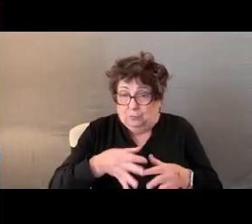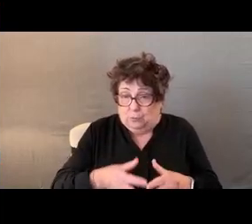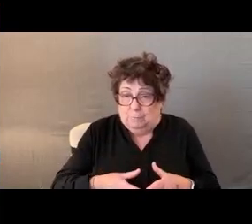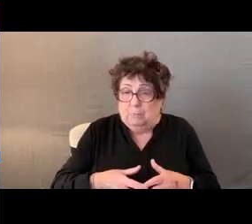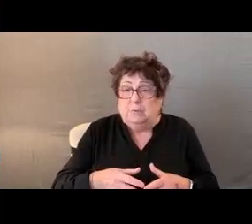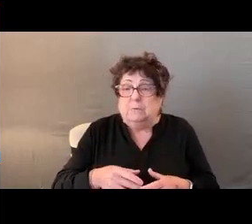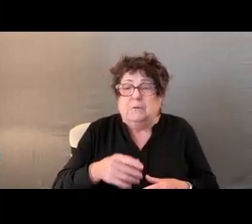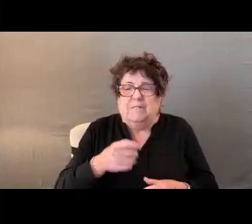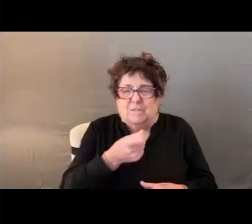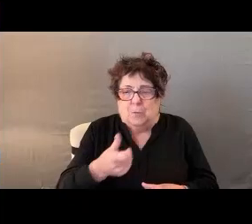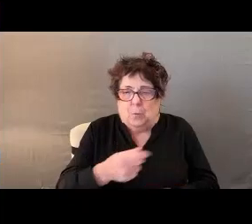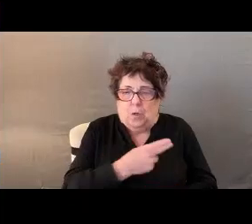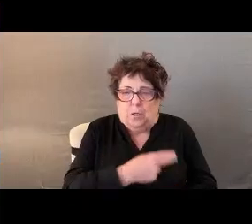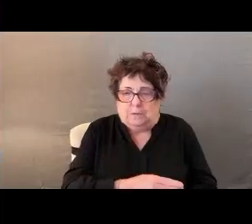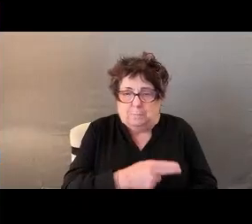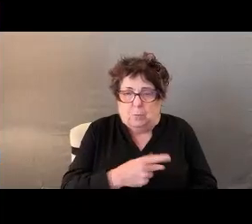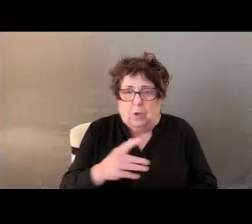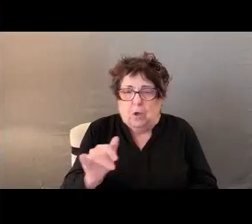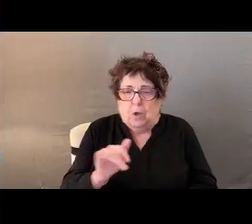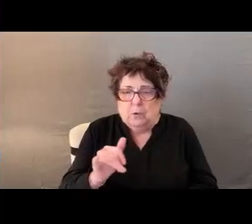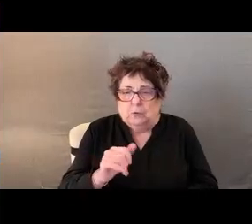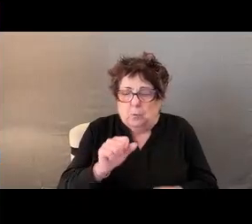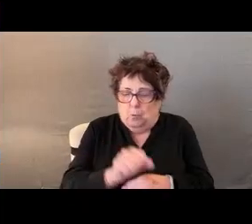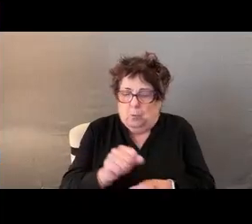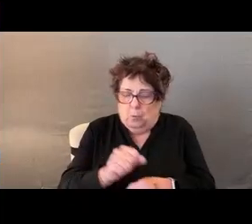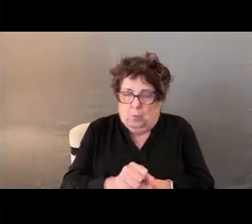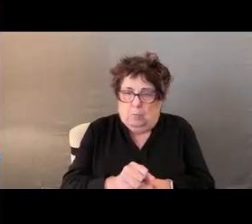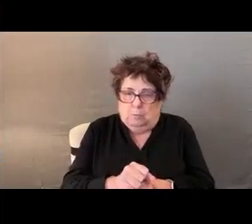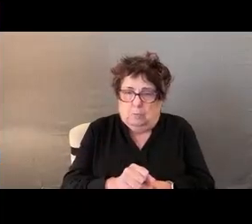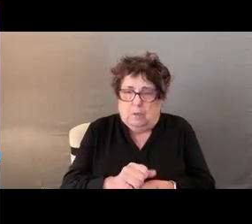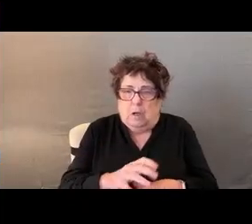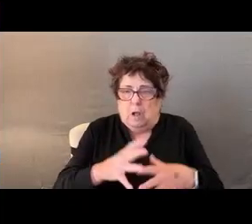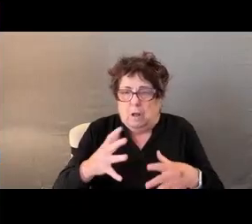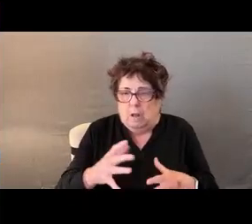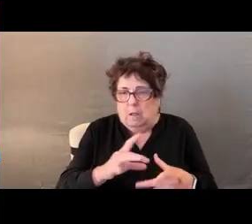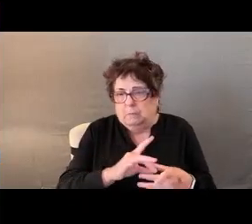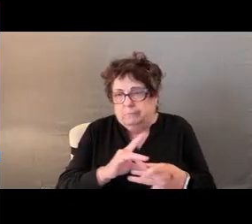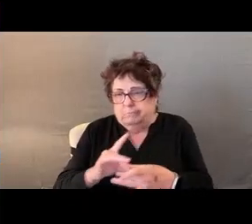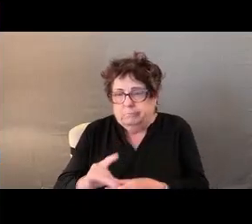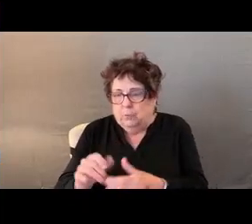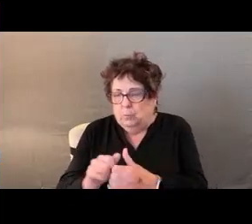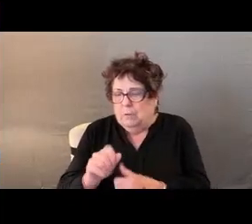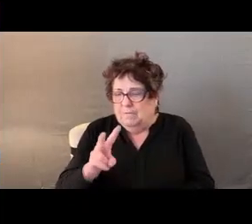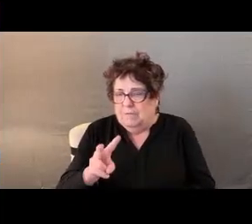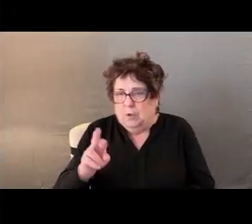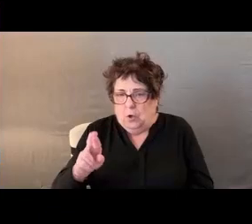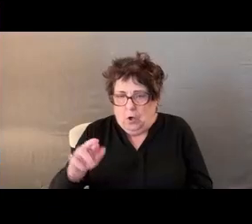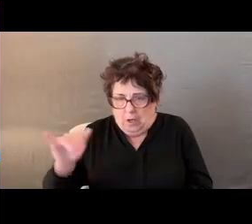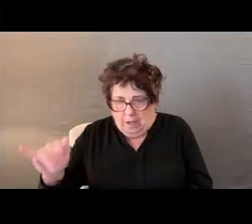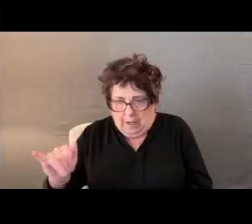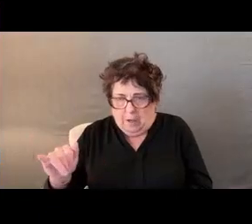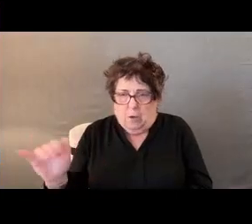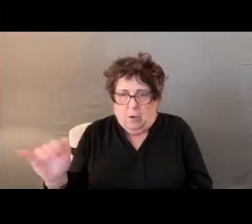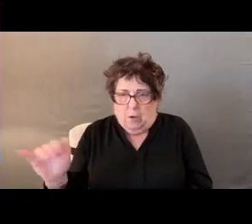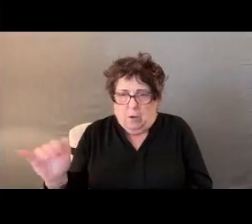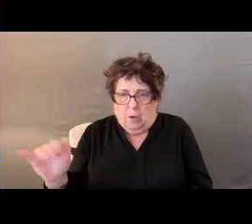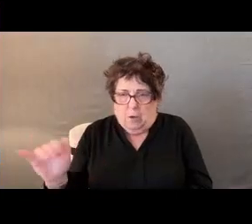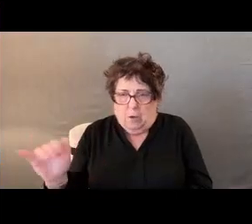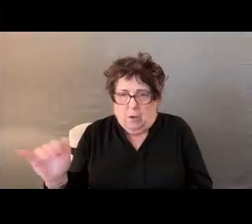work broadly with remote interpreters, as well as agency freelance